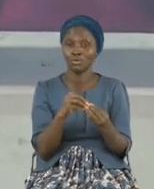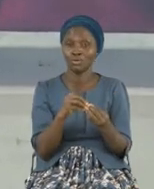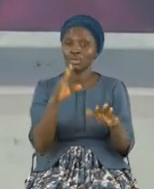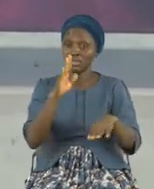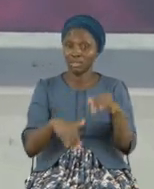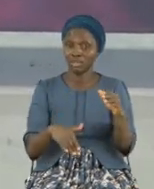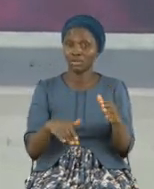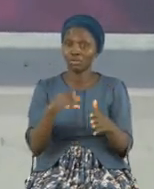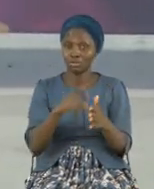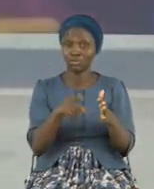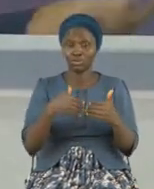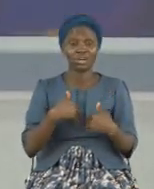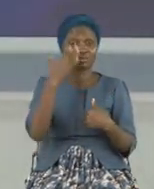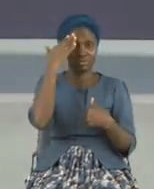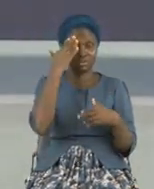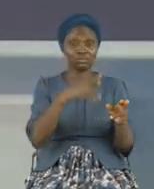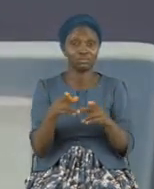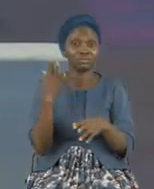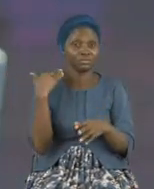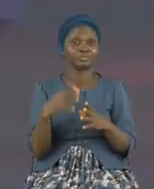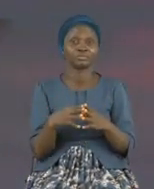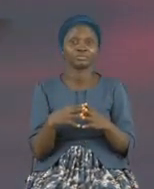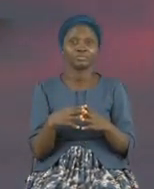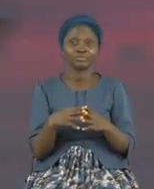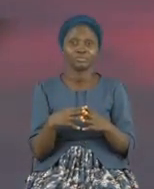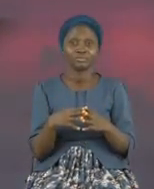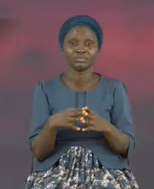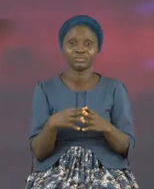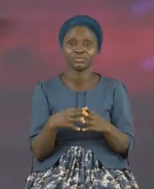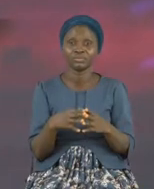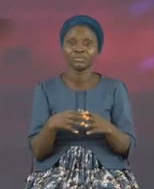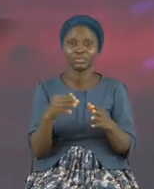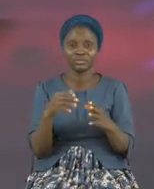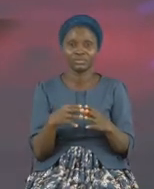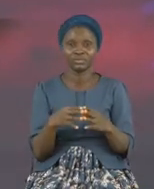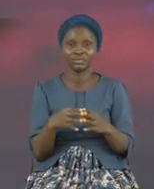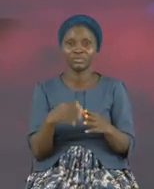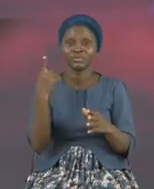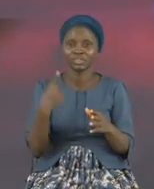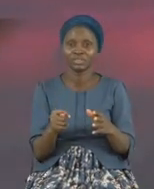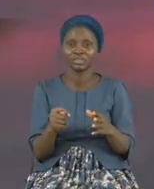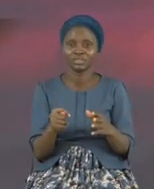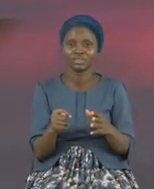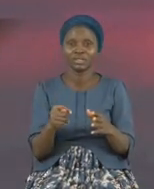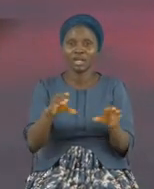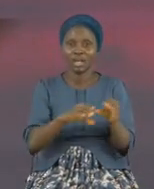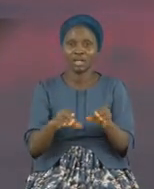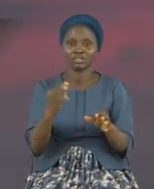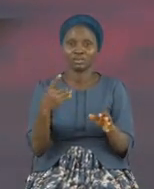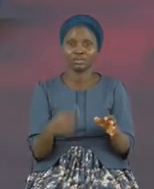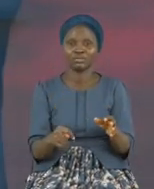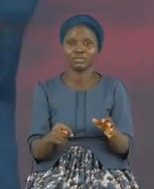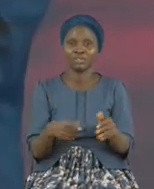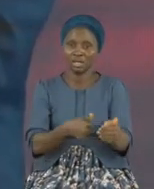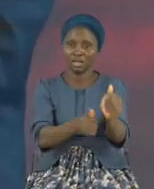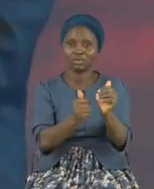you have known. I told you I was going to be dealing with the book of Acts, the Acts of the Apostles, the Acts